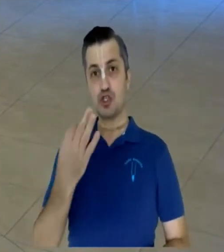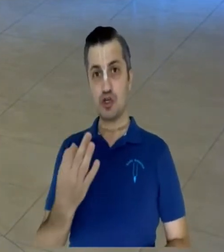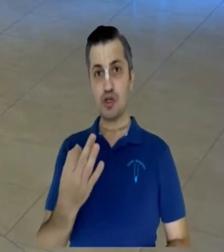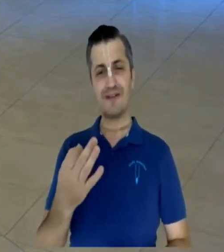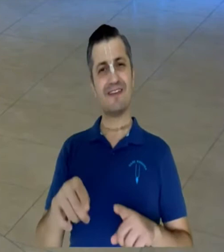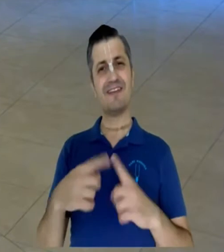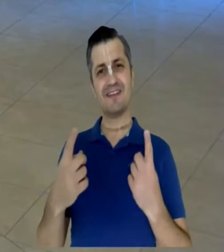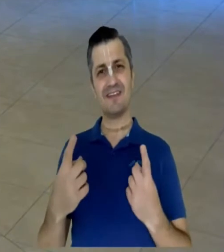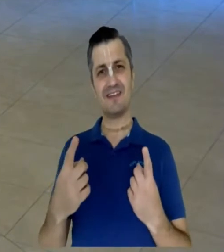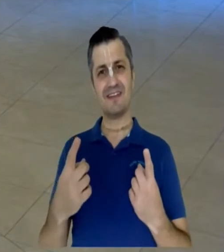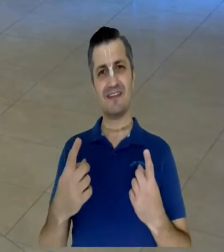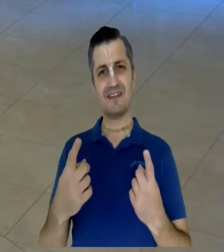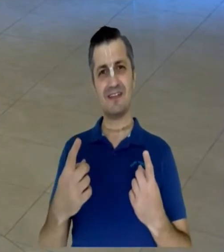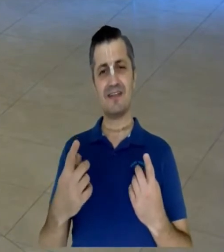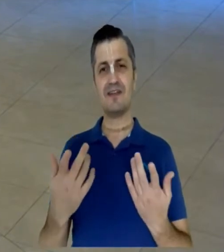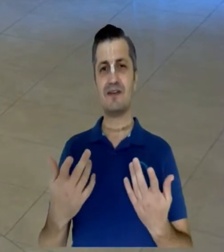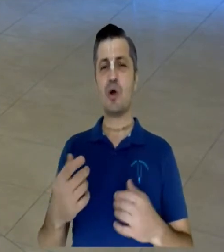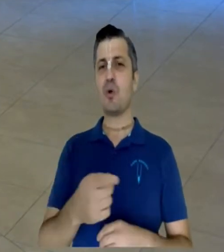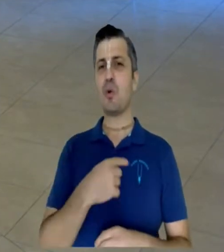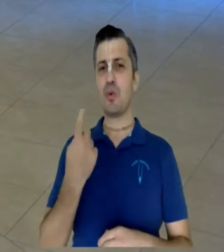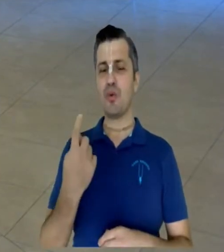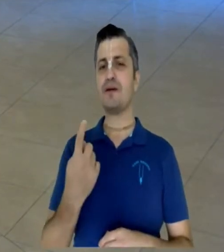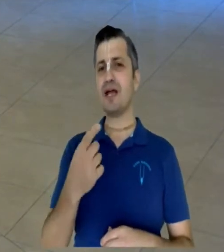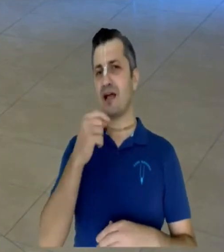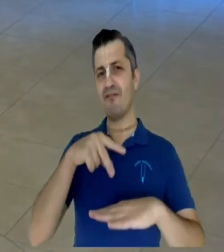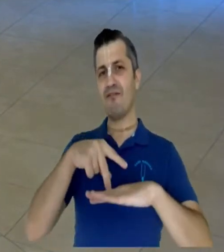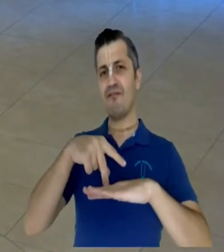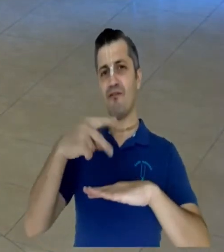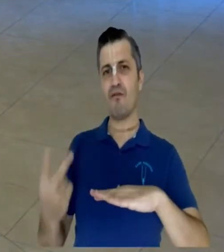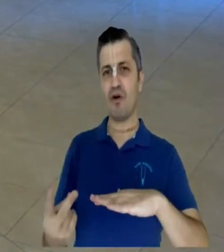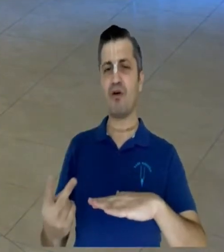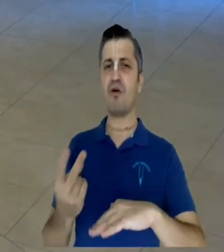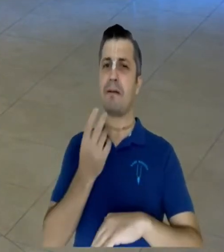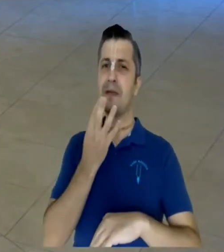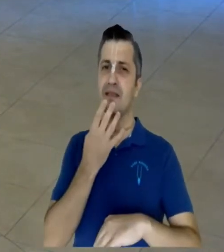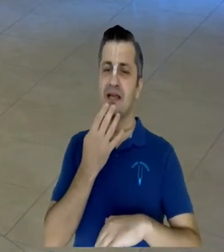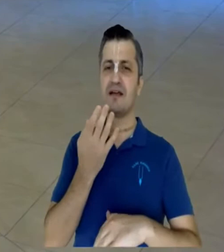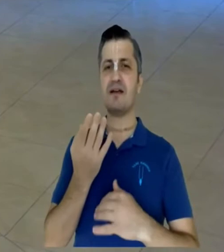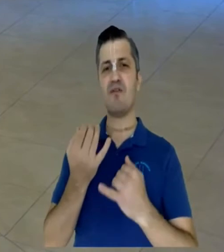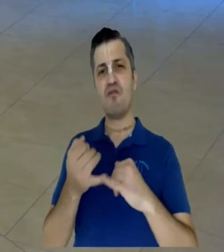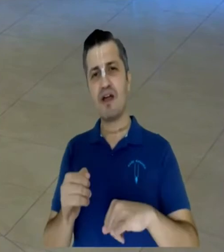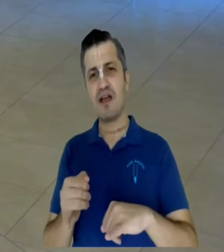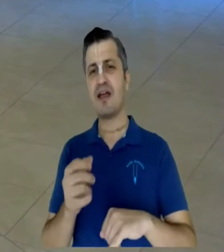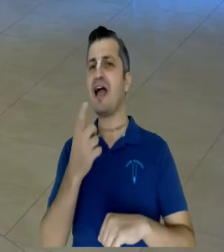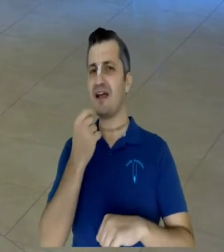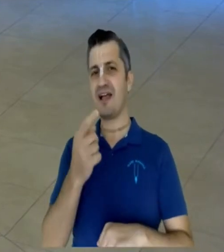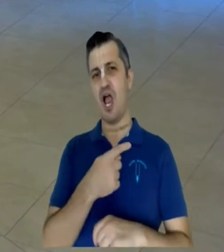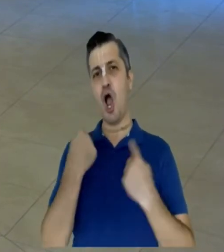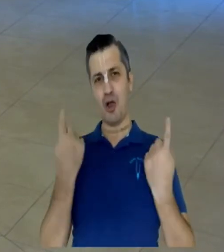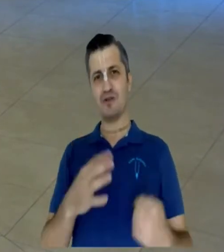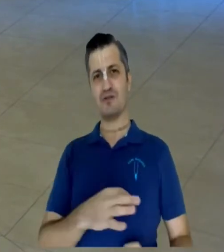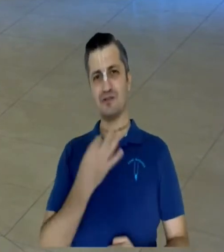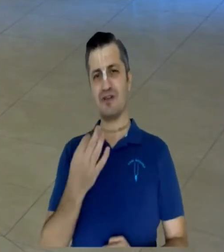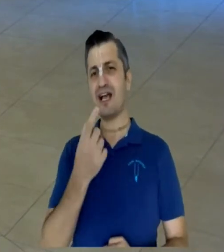prone to be, we're Achyutya, which is fallible. So we're prone to actually for fall and actual